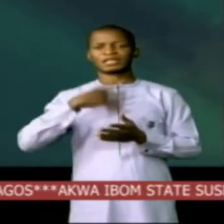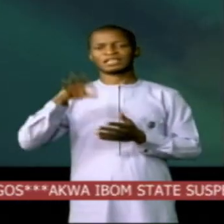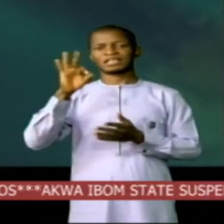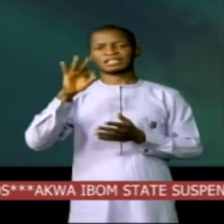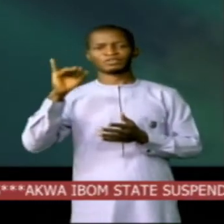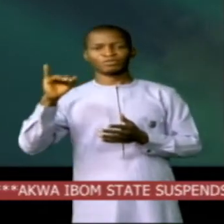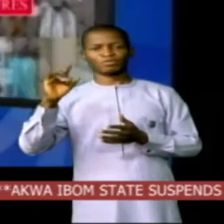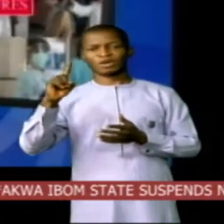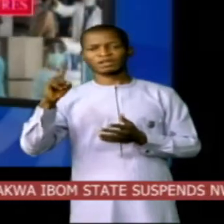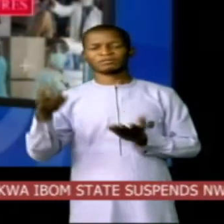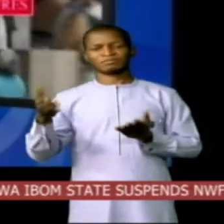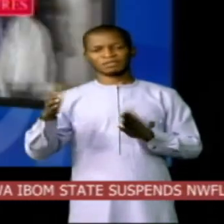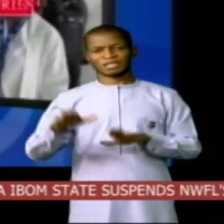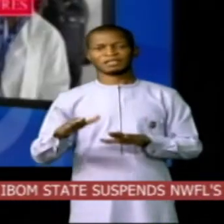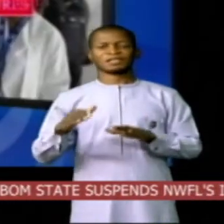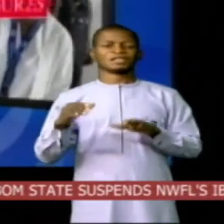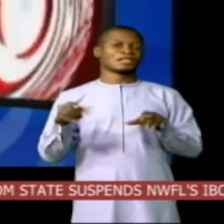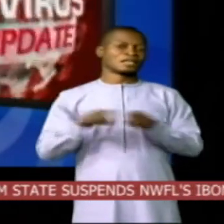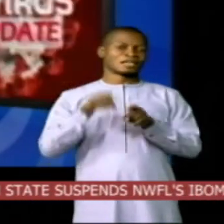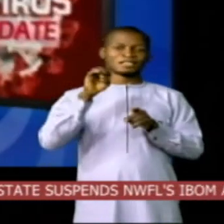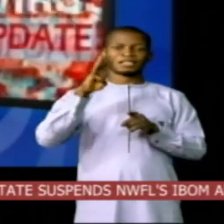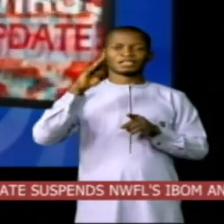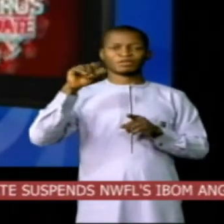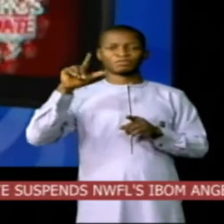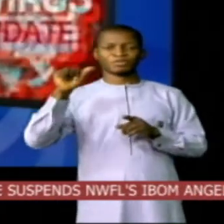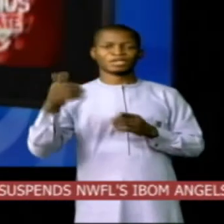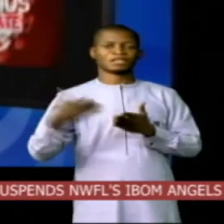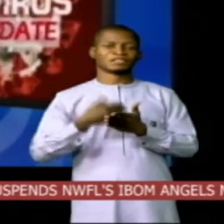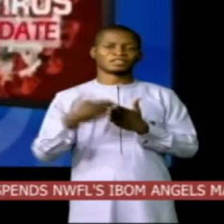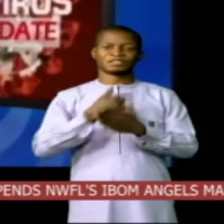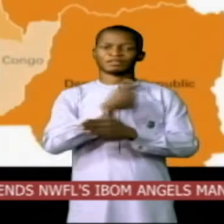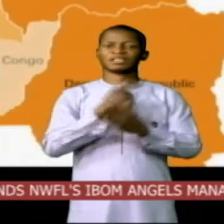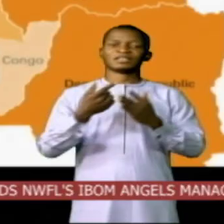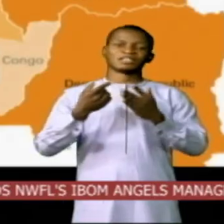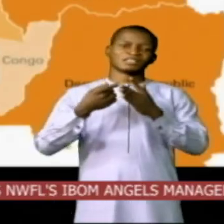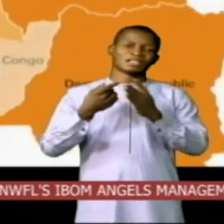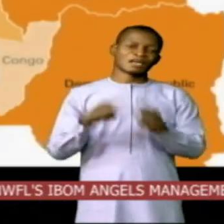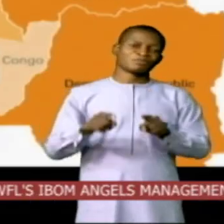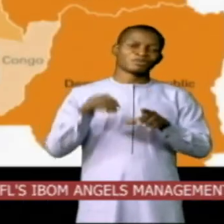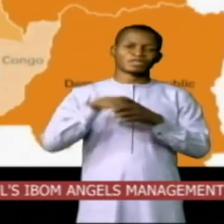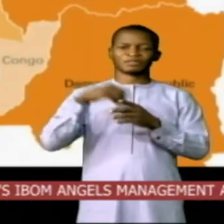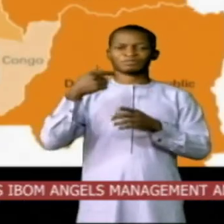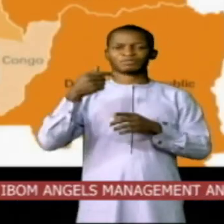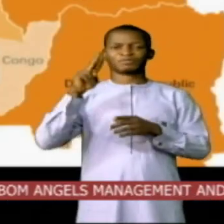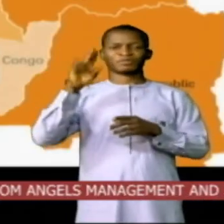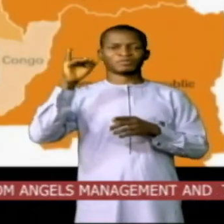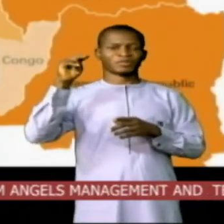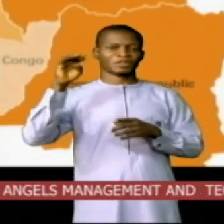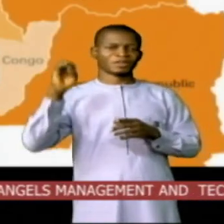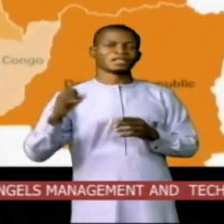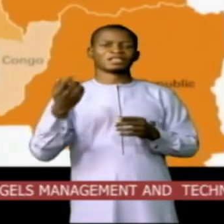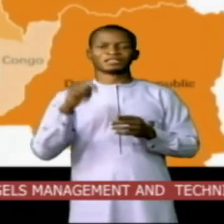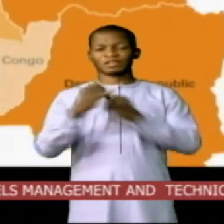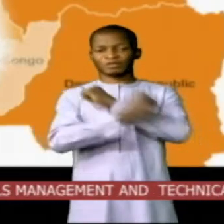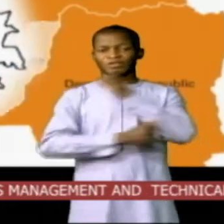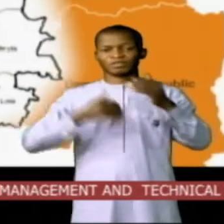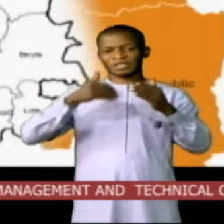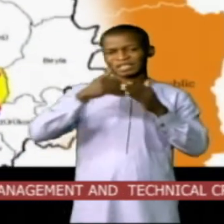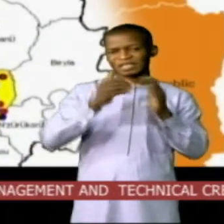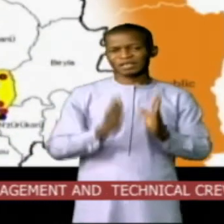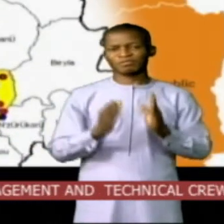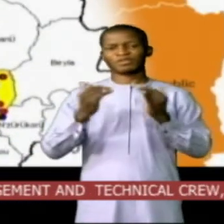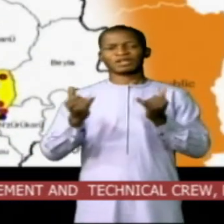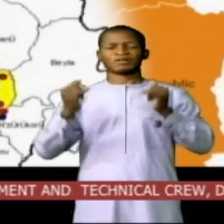1,891 fatalities. As Ebola immunization scales up in Guinea, the country's neighboring nations are on high alert,